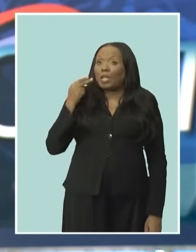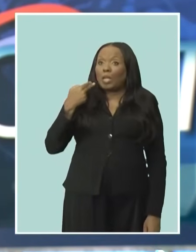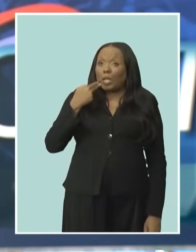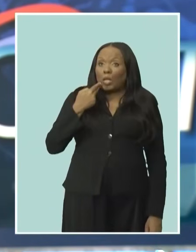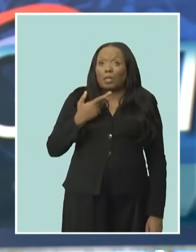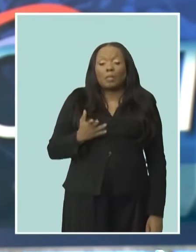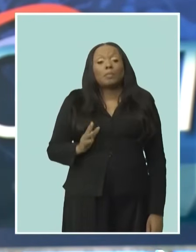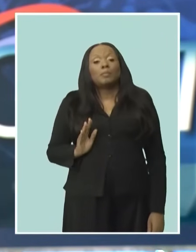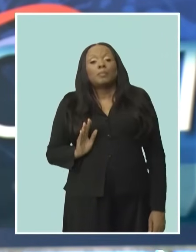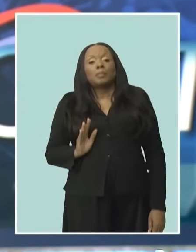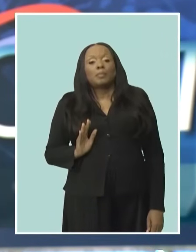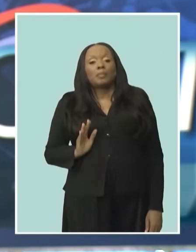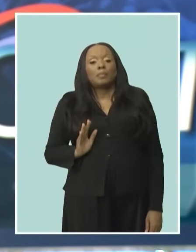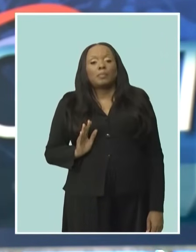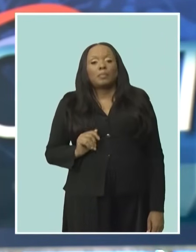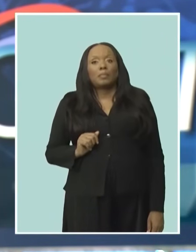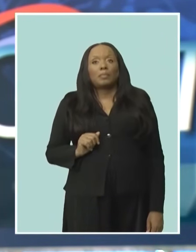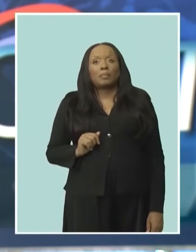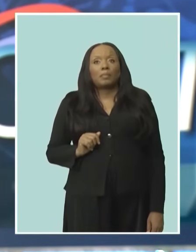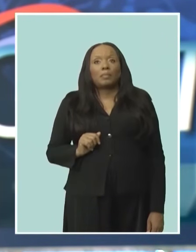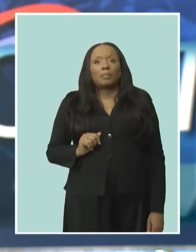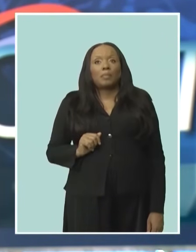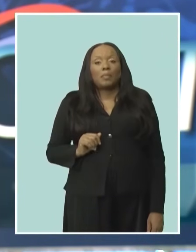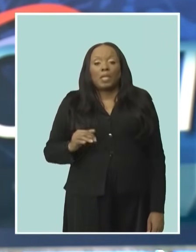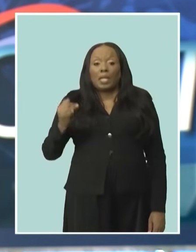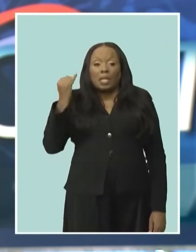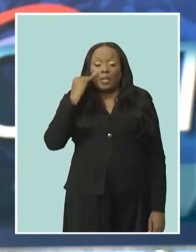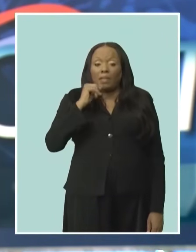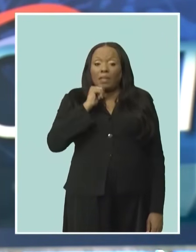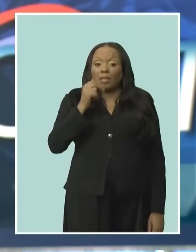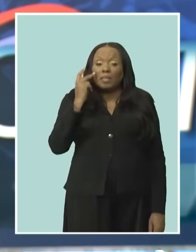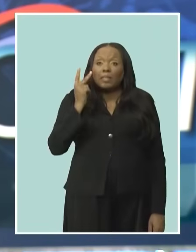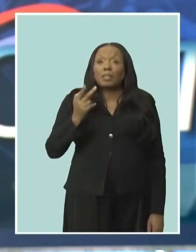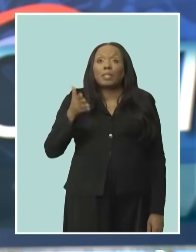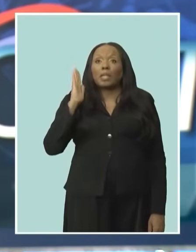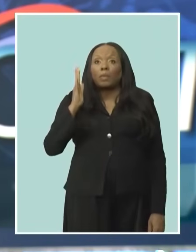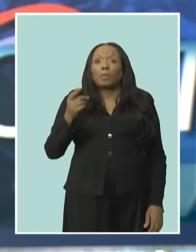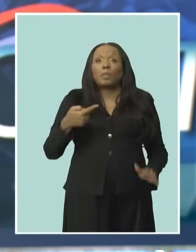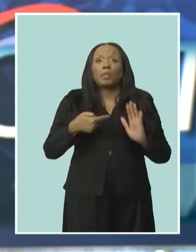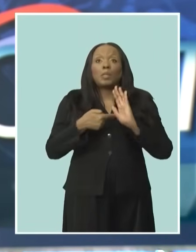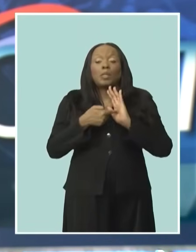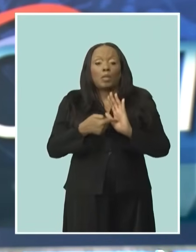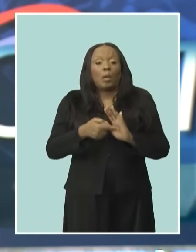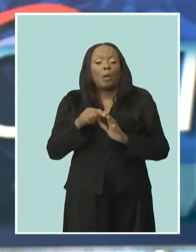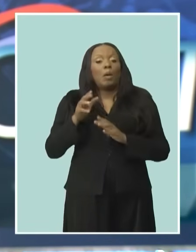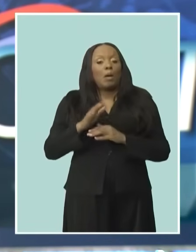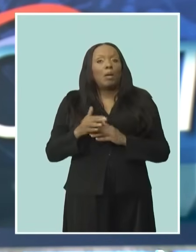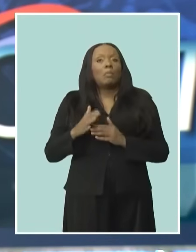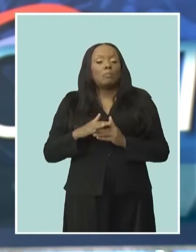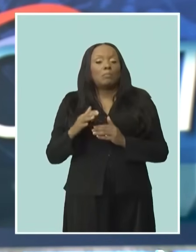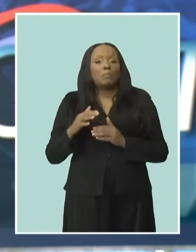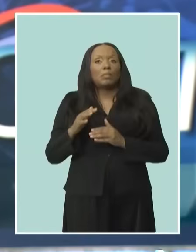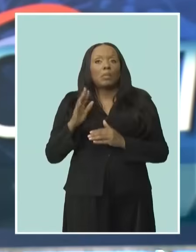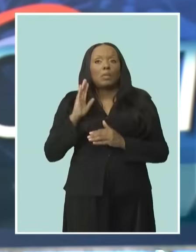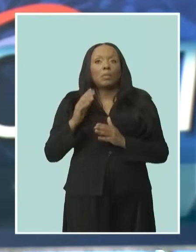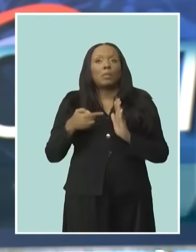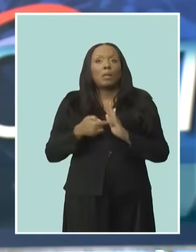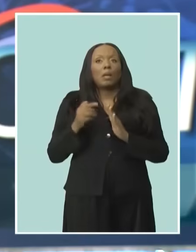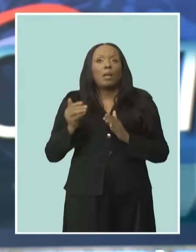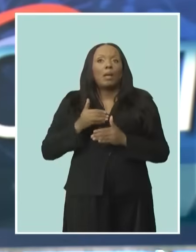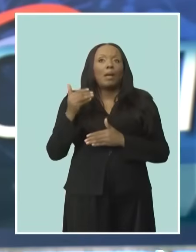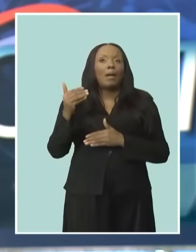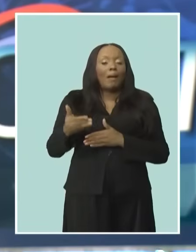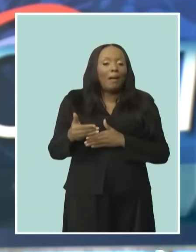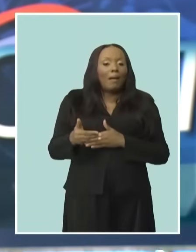Comprehensive coverage. However, if you missed the press briefing, we will bring it to you live on TV8. We'll bring it to you just after the